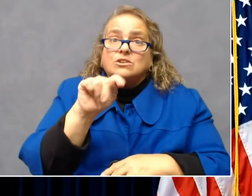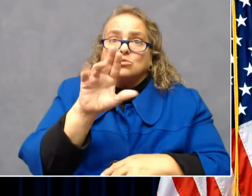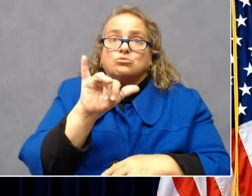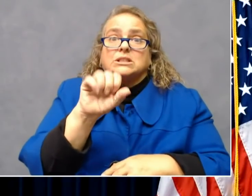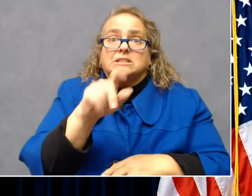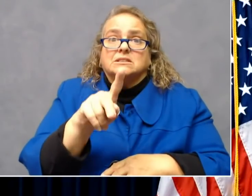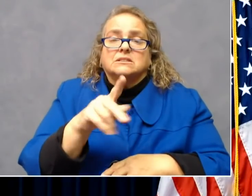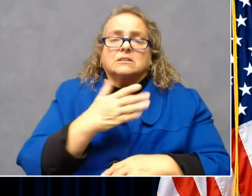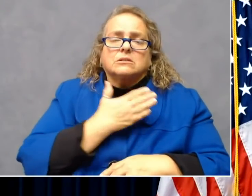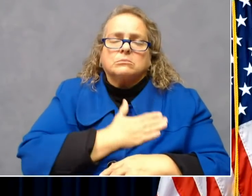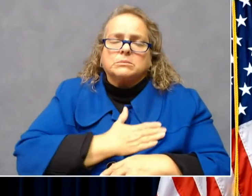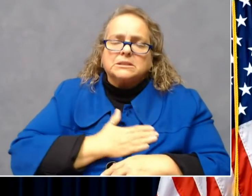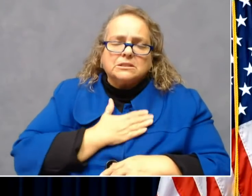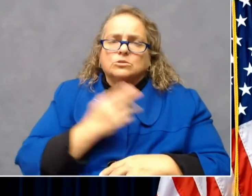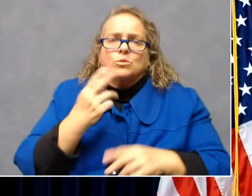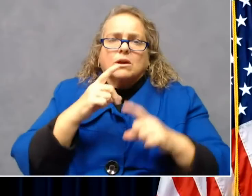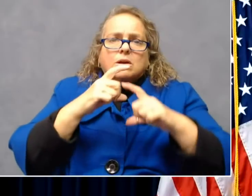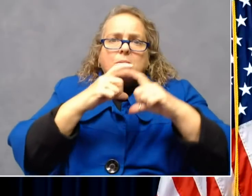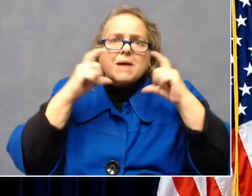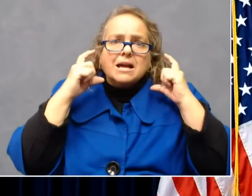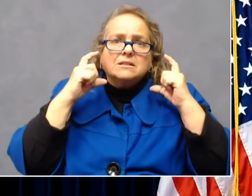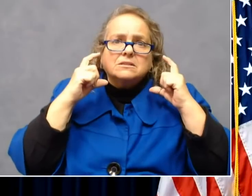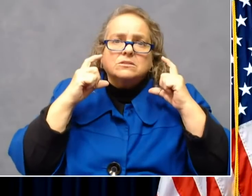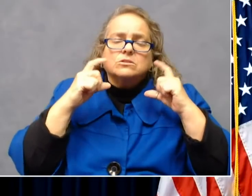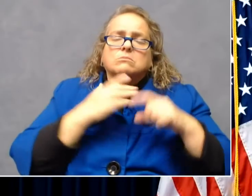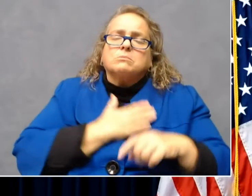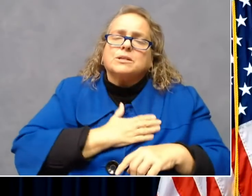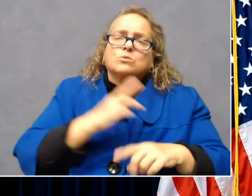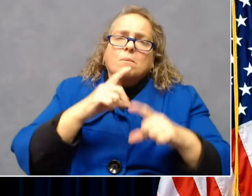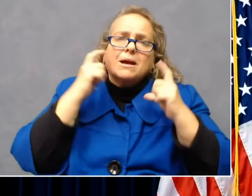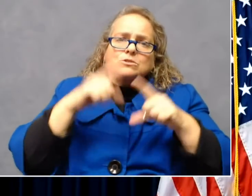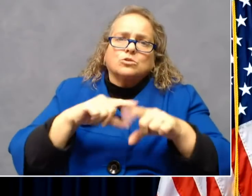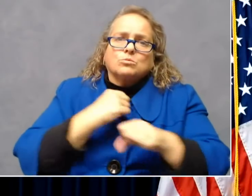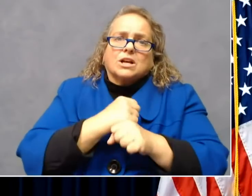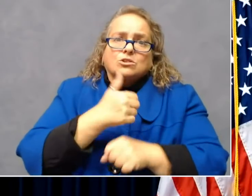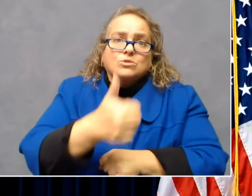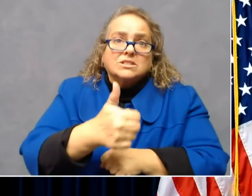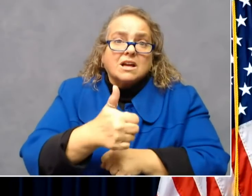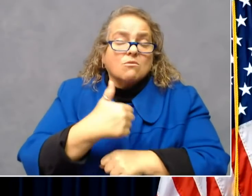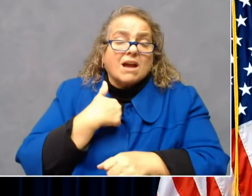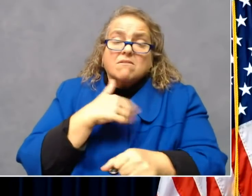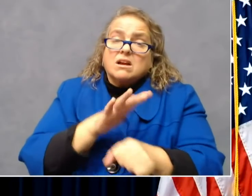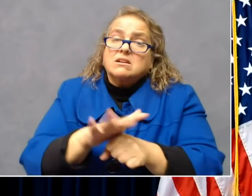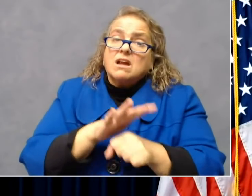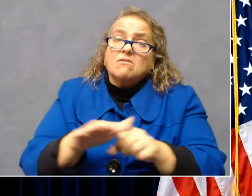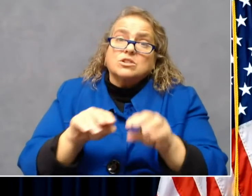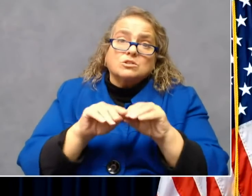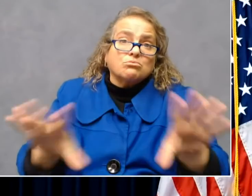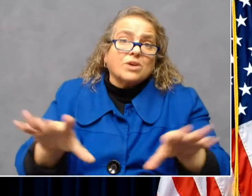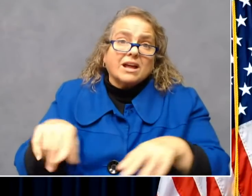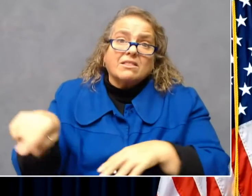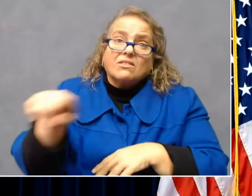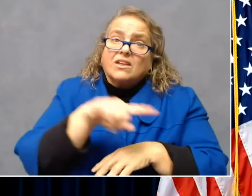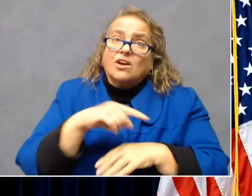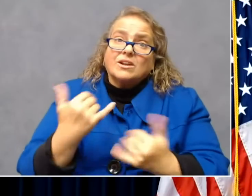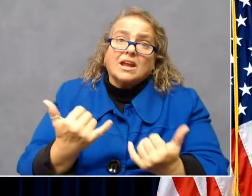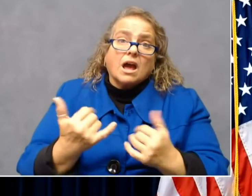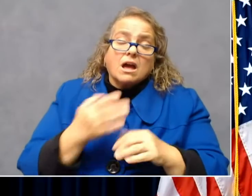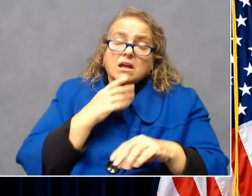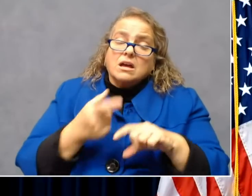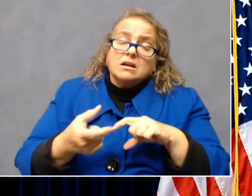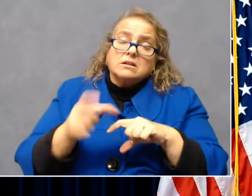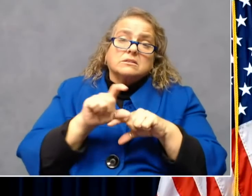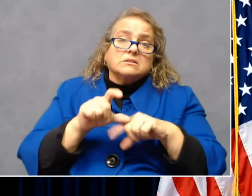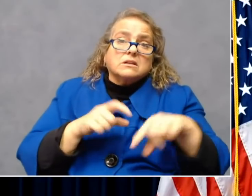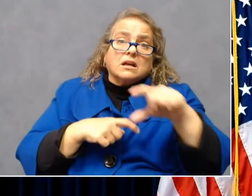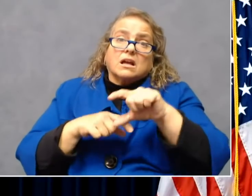ask you to do it to protect yourself. We have enough exponential spread out there, and we have enough people that aren't following the